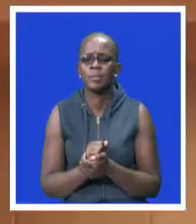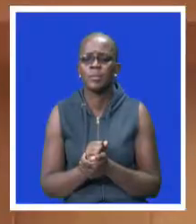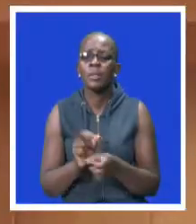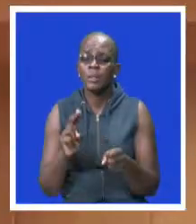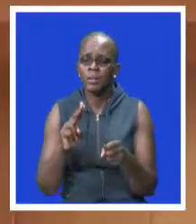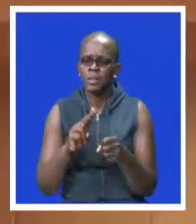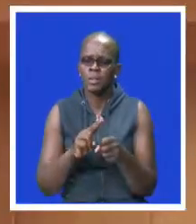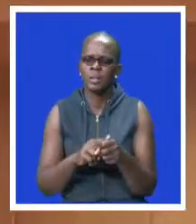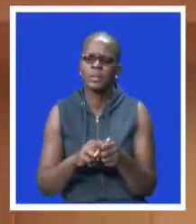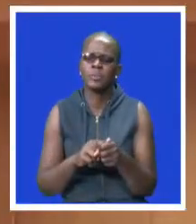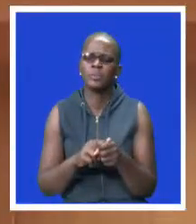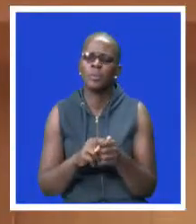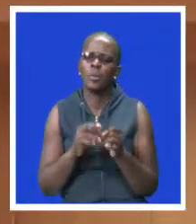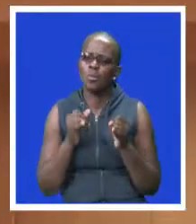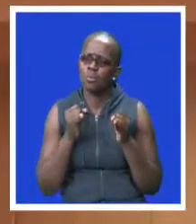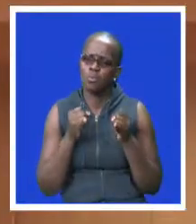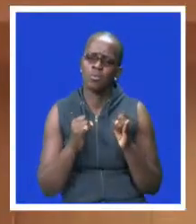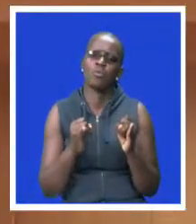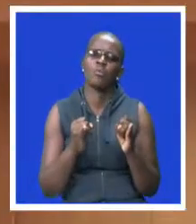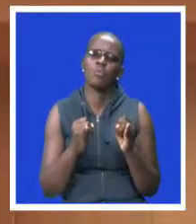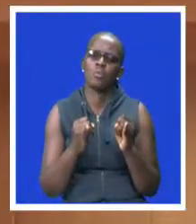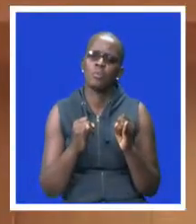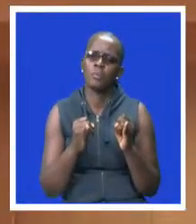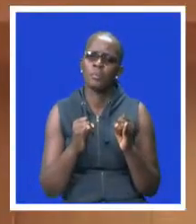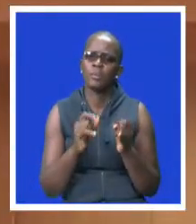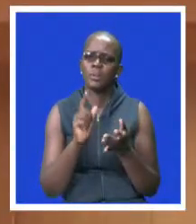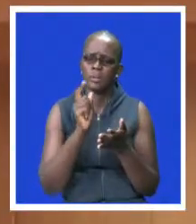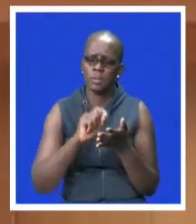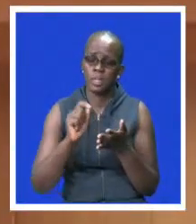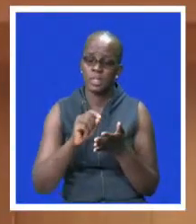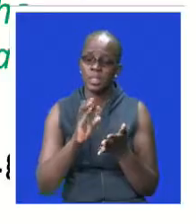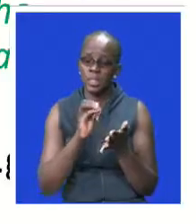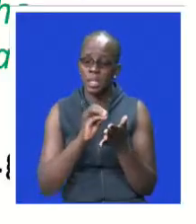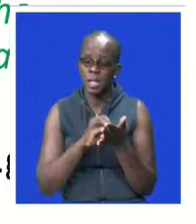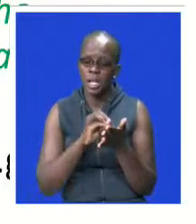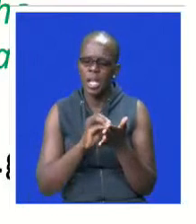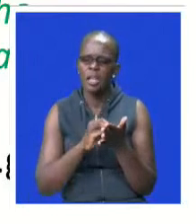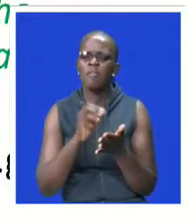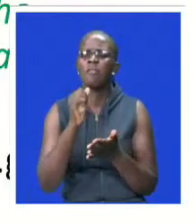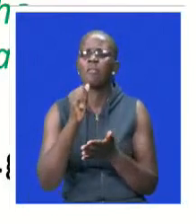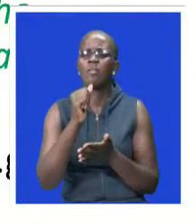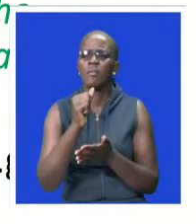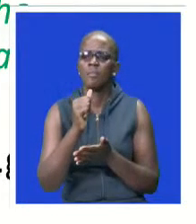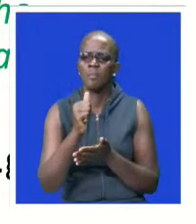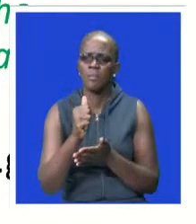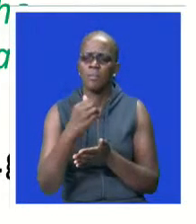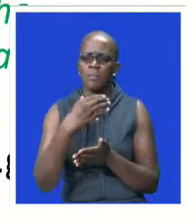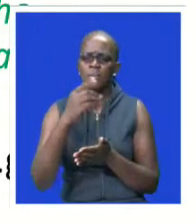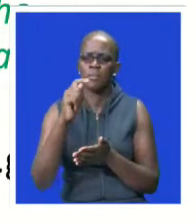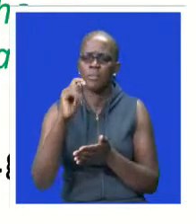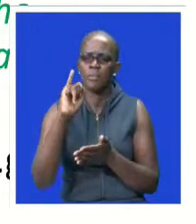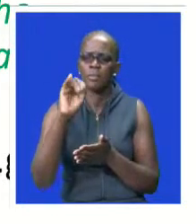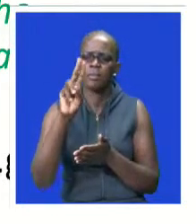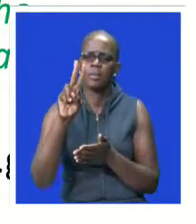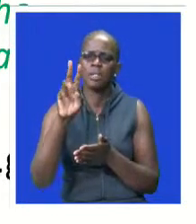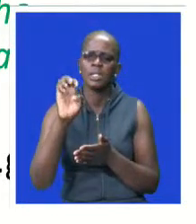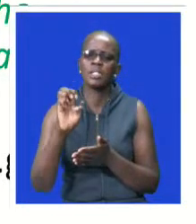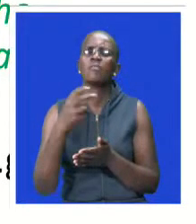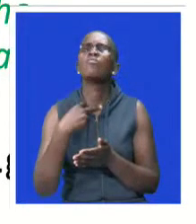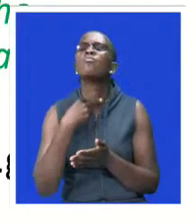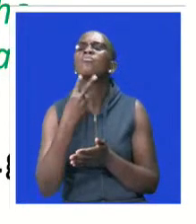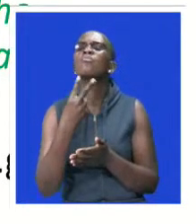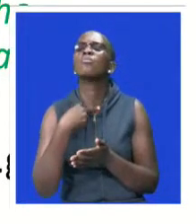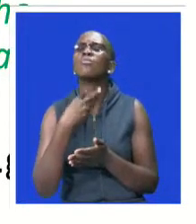informal writing you can also use what we call the active voice. What is the active voice? The active voice is basically